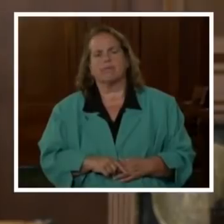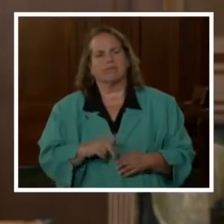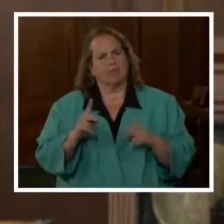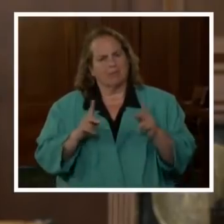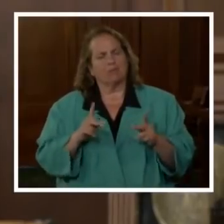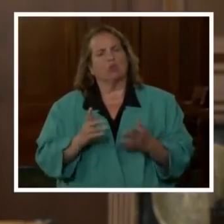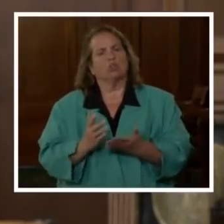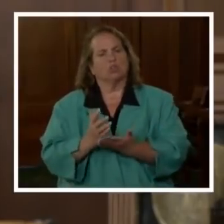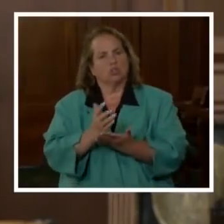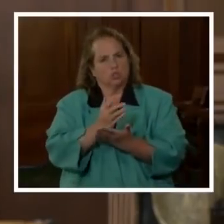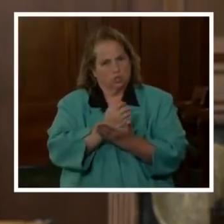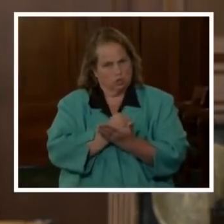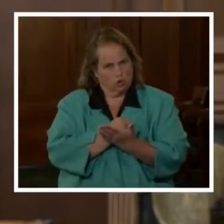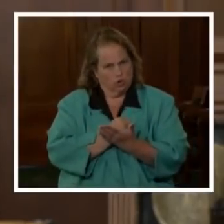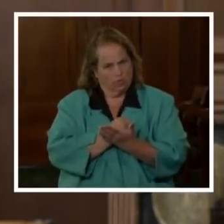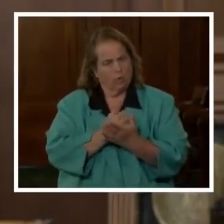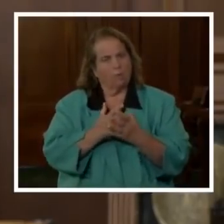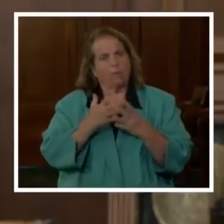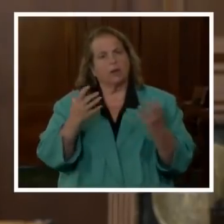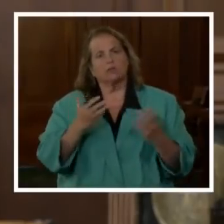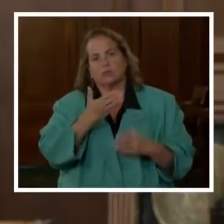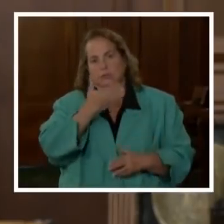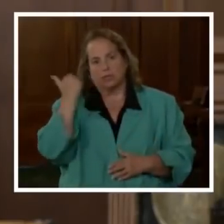People deserve so much better.